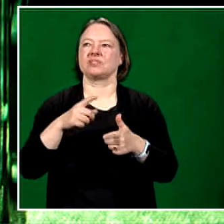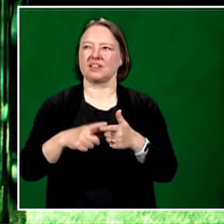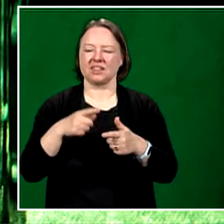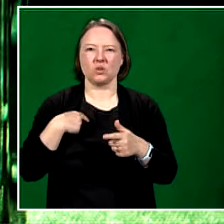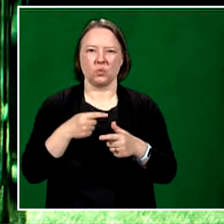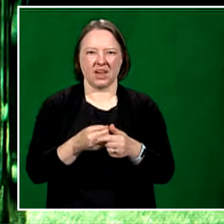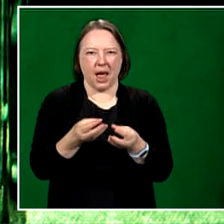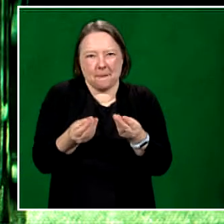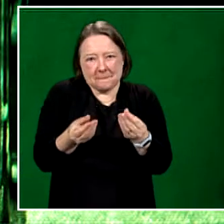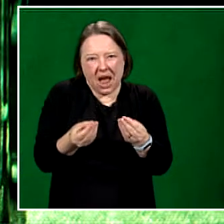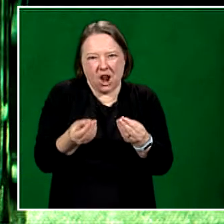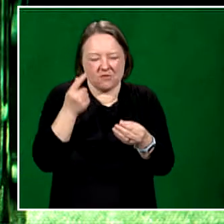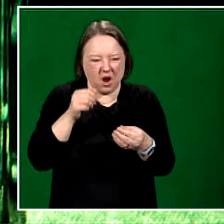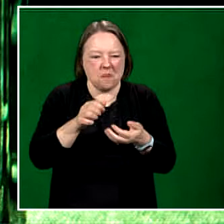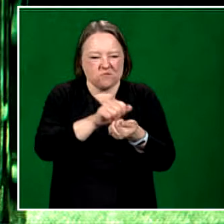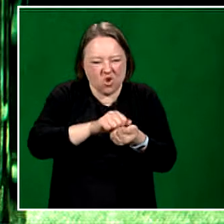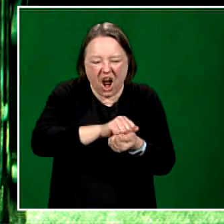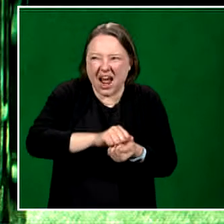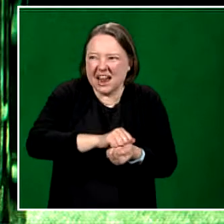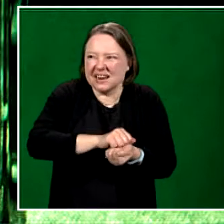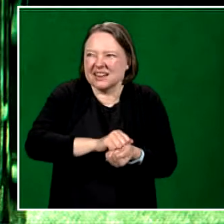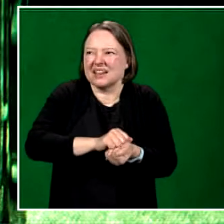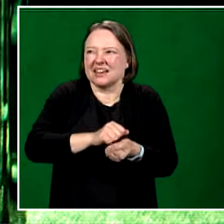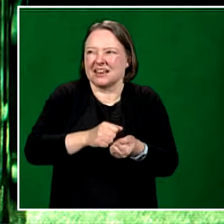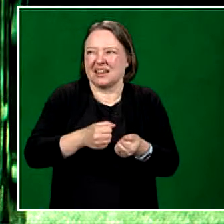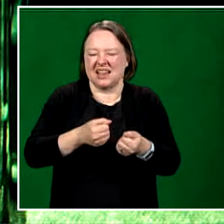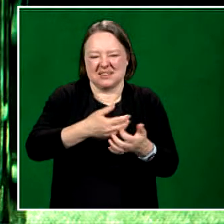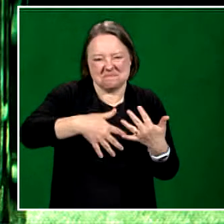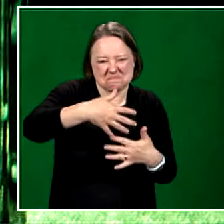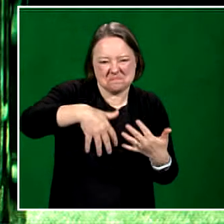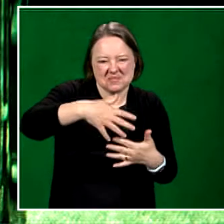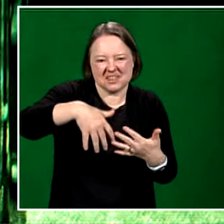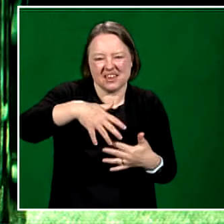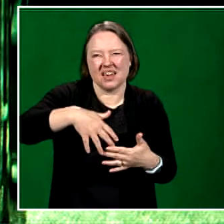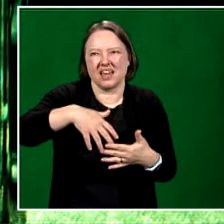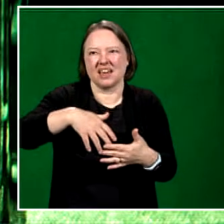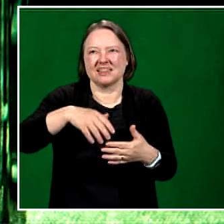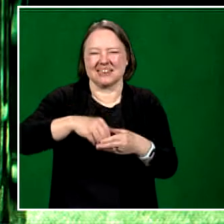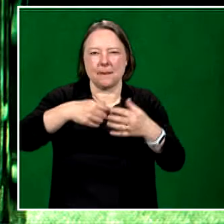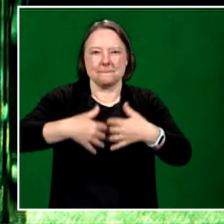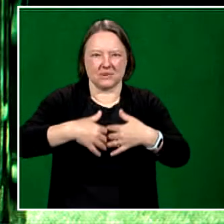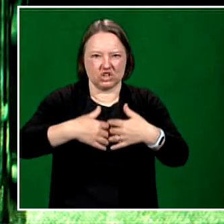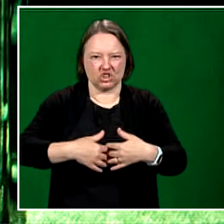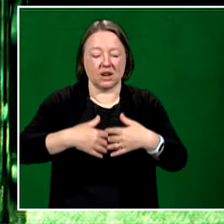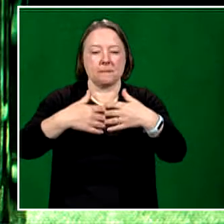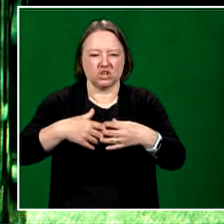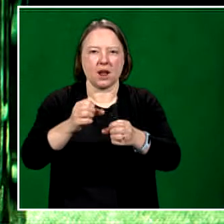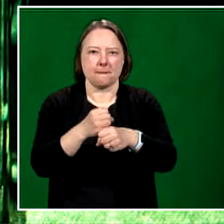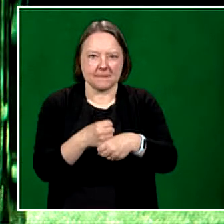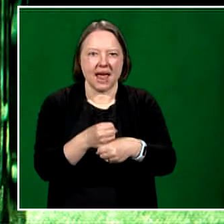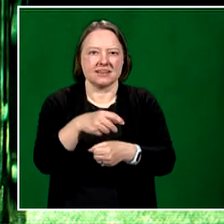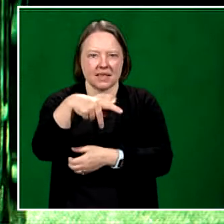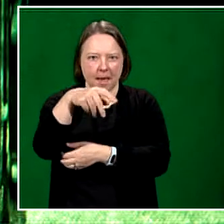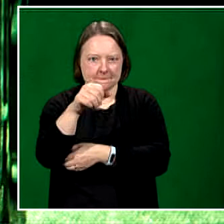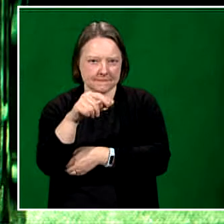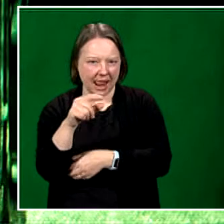grinding process is mixed up and enters the pelletizer machine to make pellets.